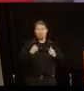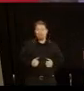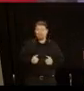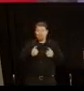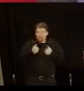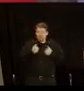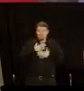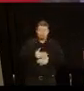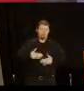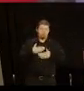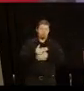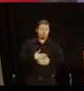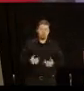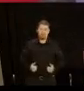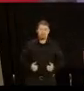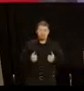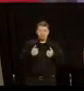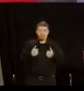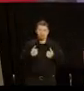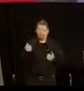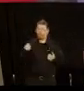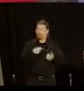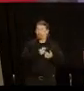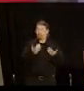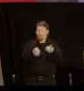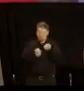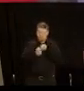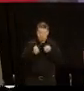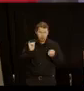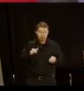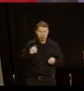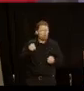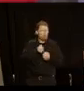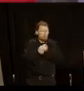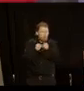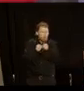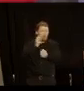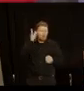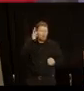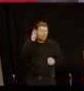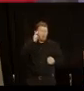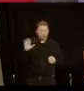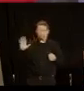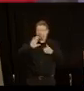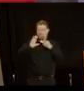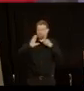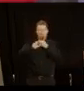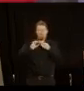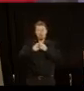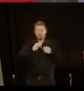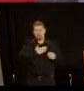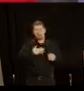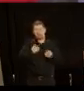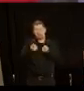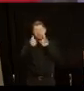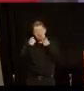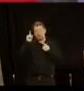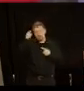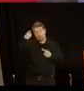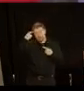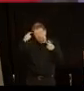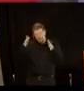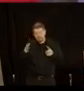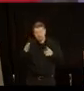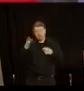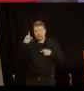family need. We are here to support that. We love listening to your stories. Please come to Tallahassee when you can